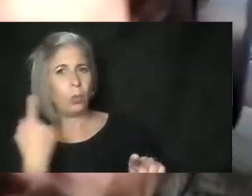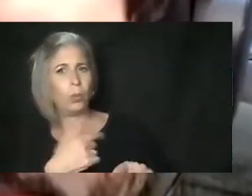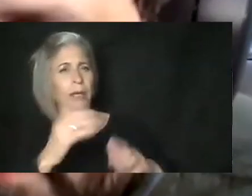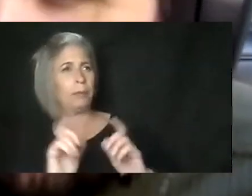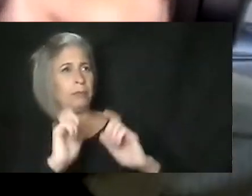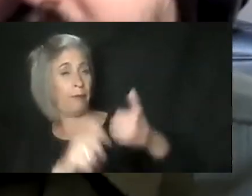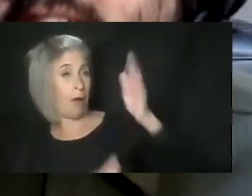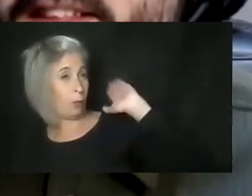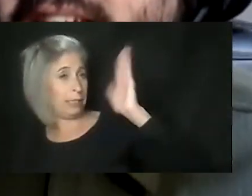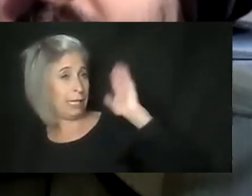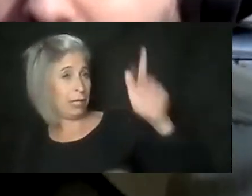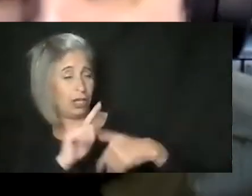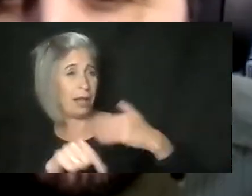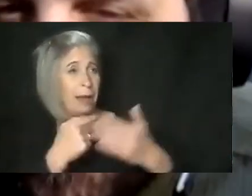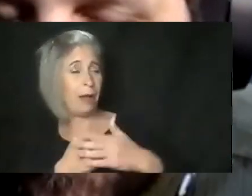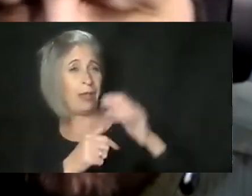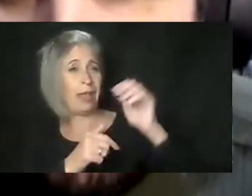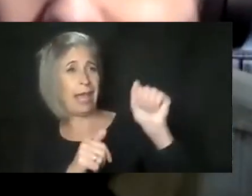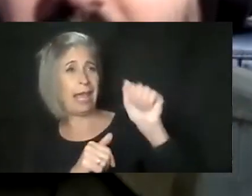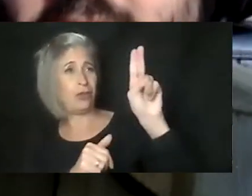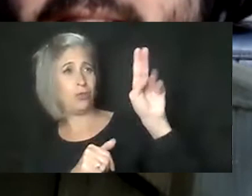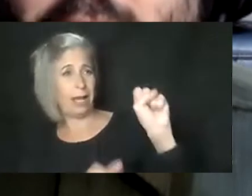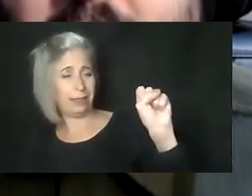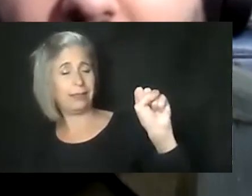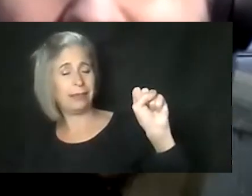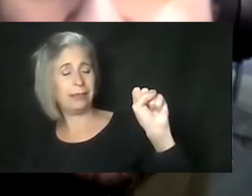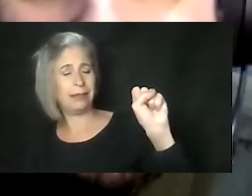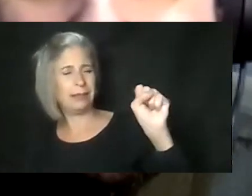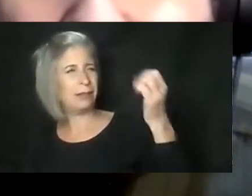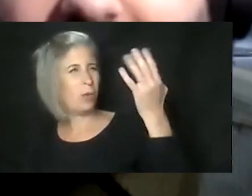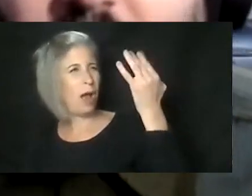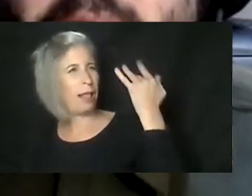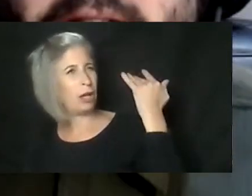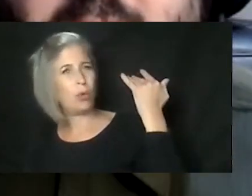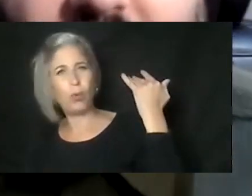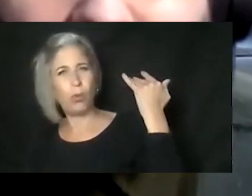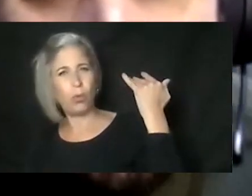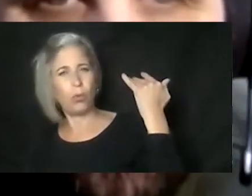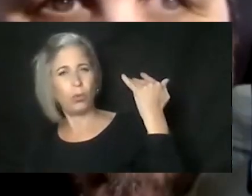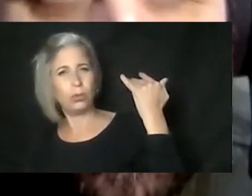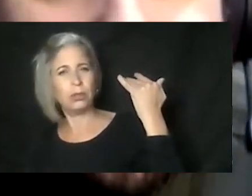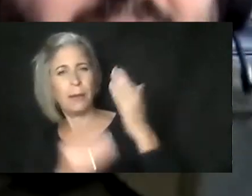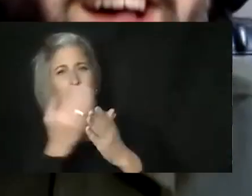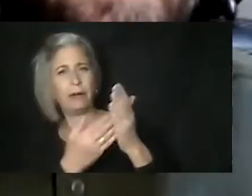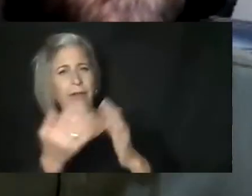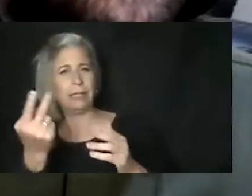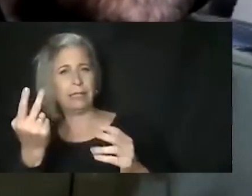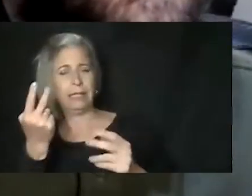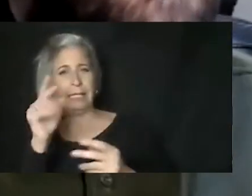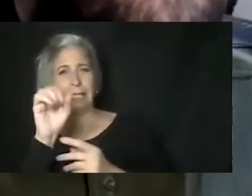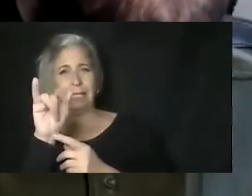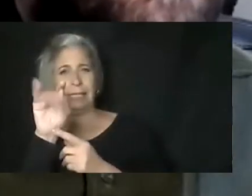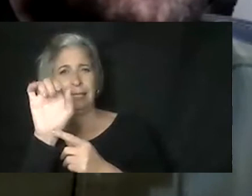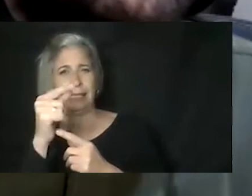presentation about the AUS a little while back at as part of Site Tech Global, and